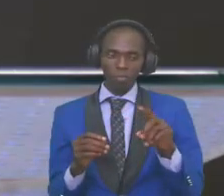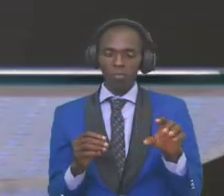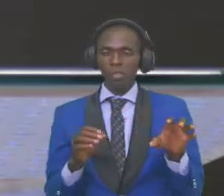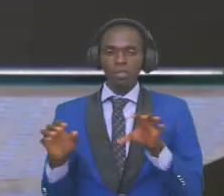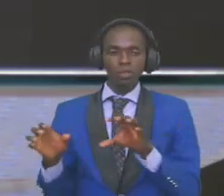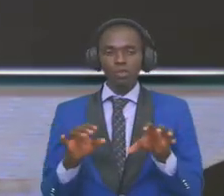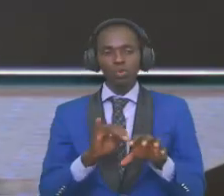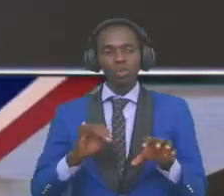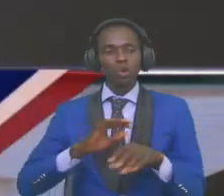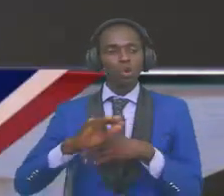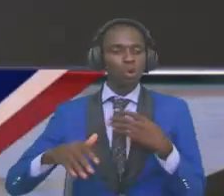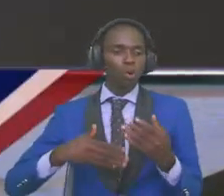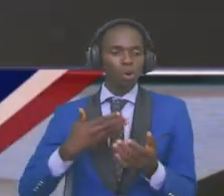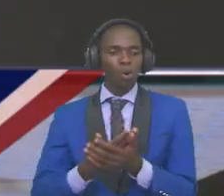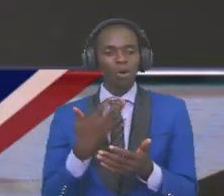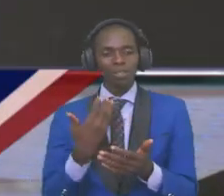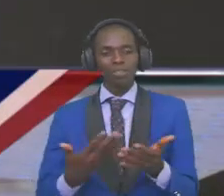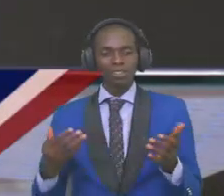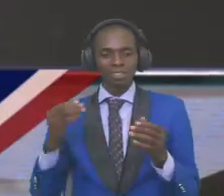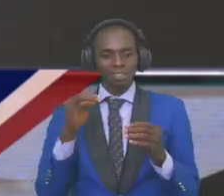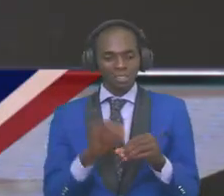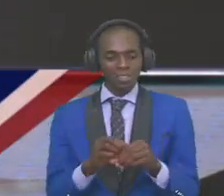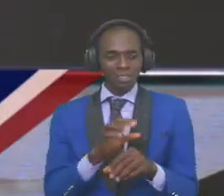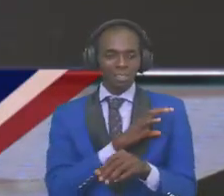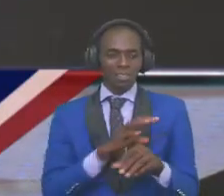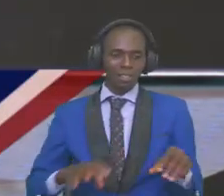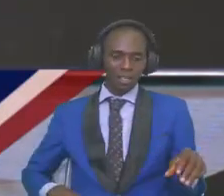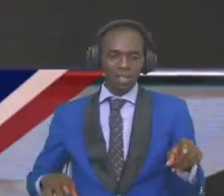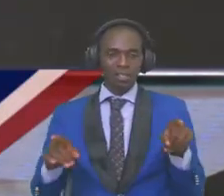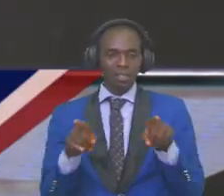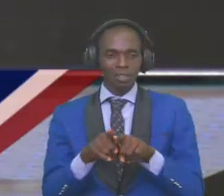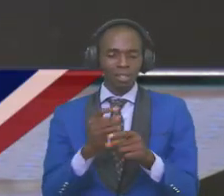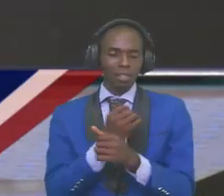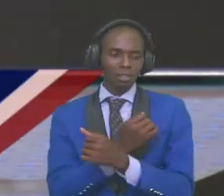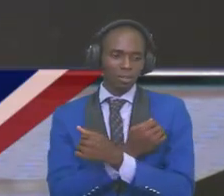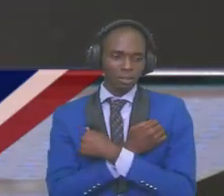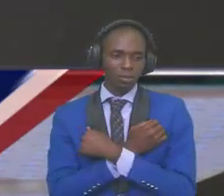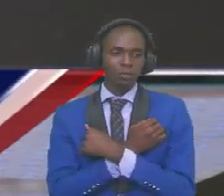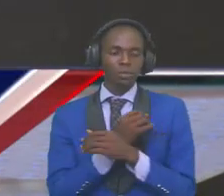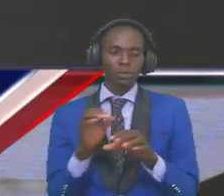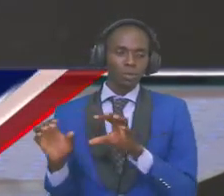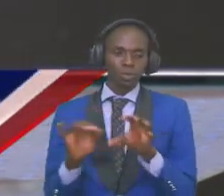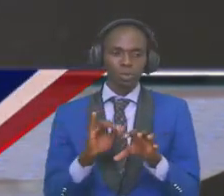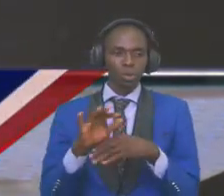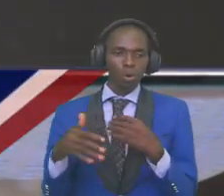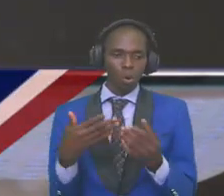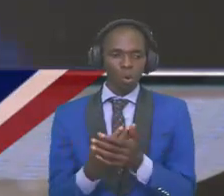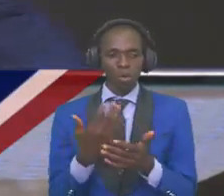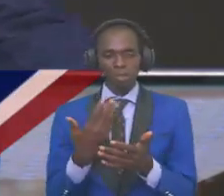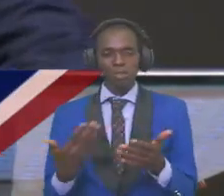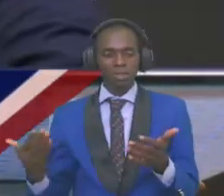in Christ-like love. Doing all things in Christ-like love. Number